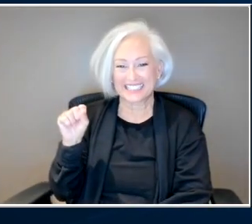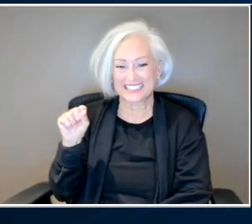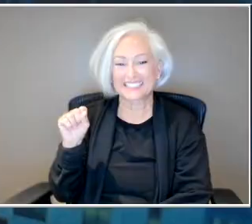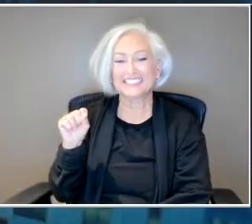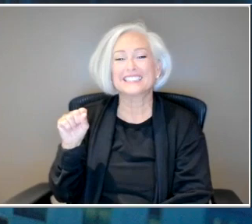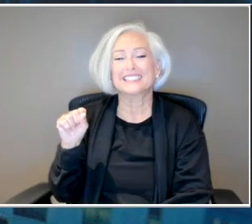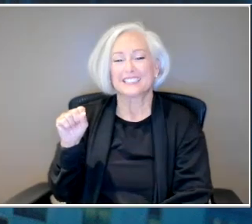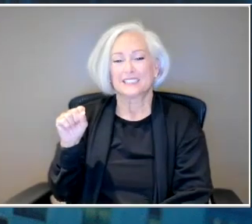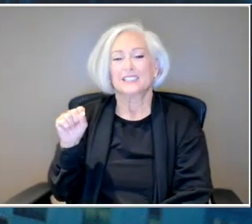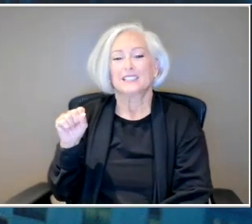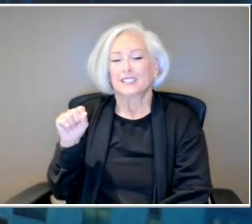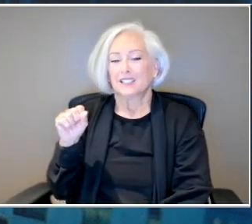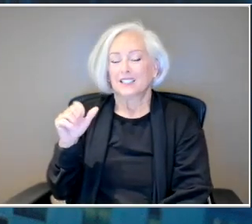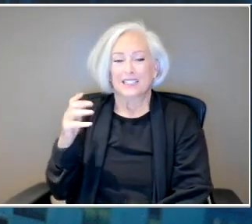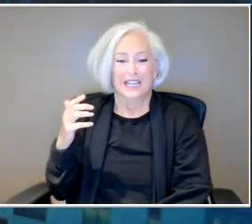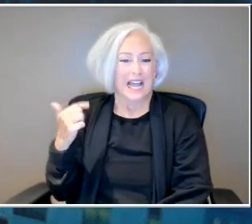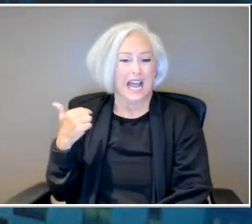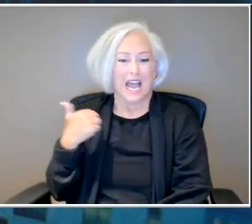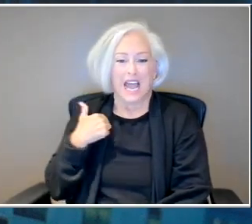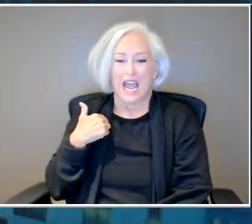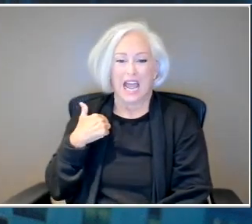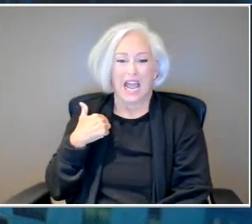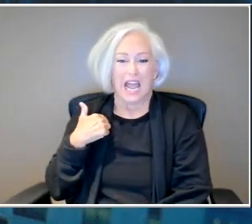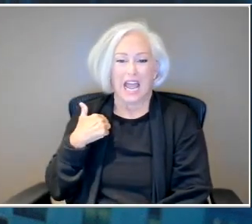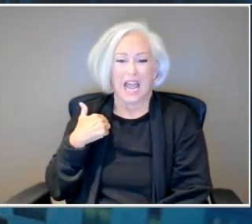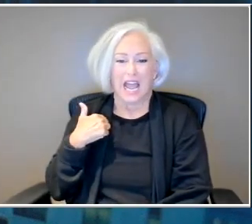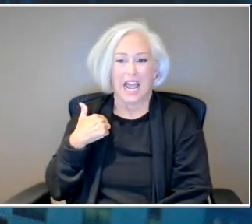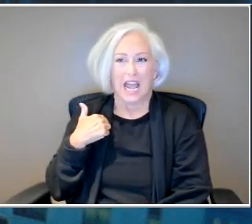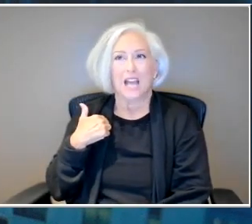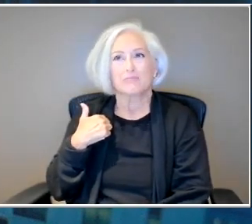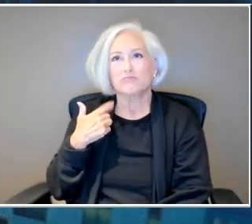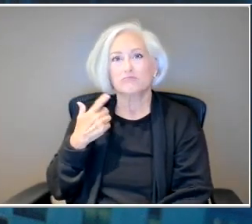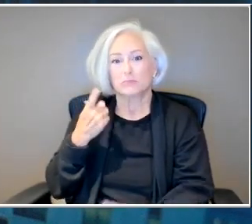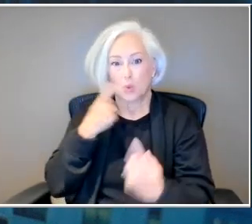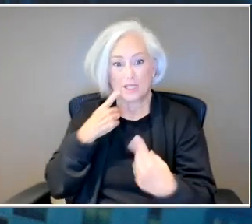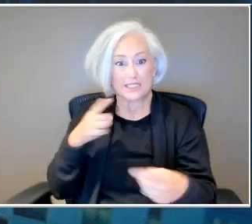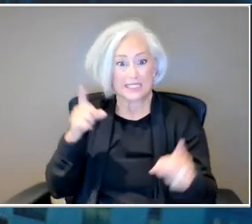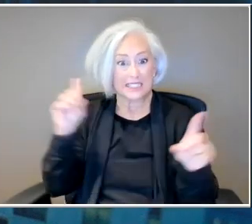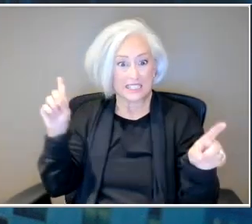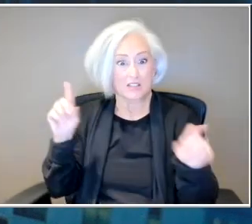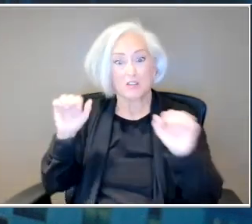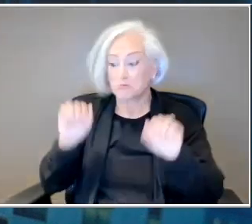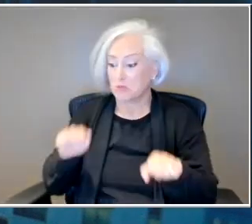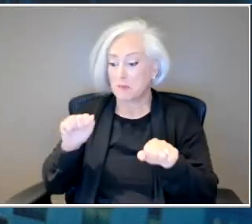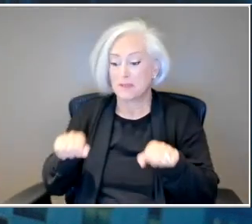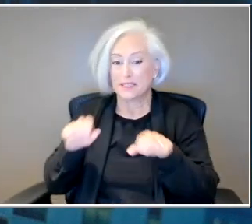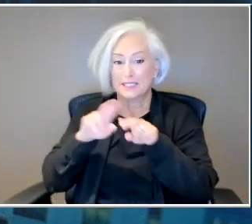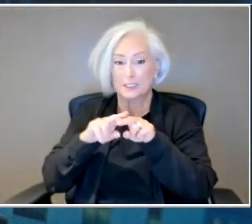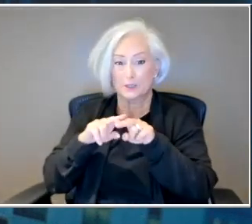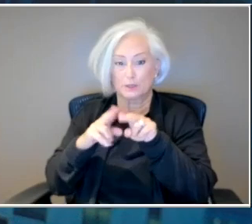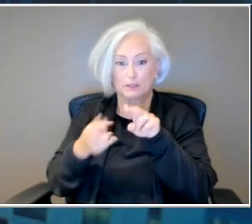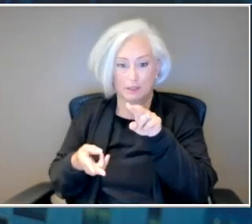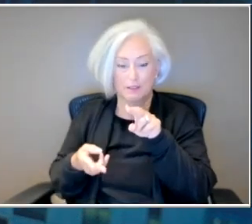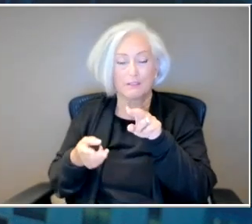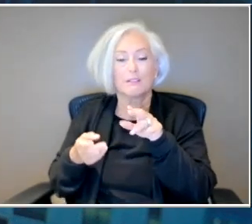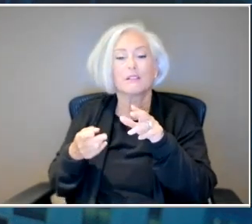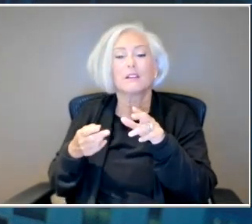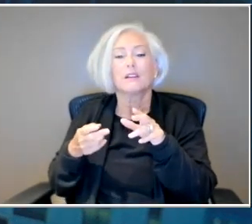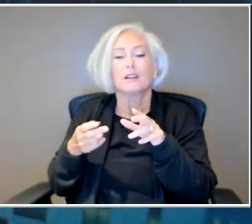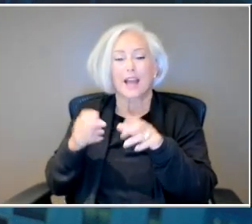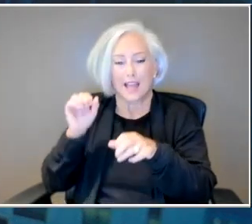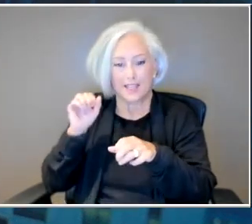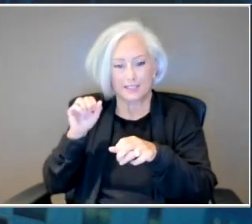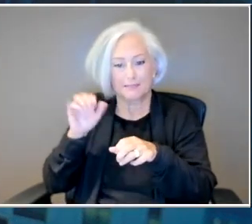I just wanted to. I've been successful. I've been able to, with Dr. Finkel's help and with some hard work, able to lose about